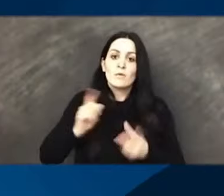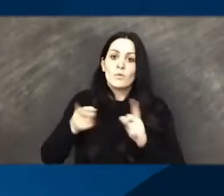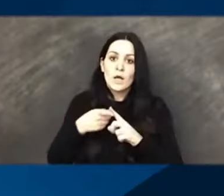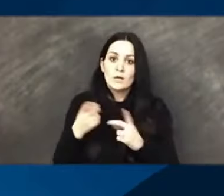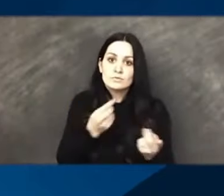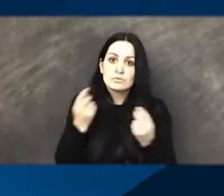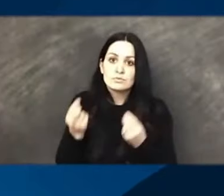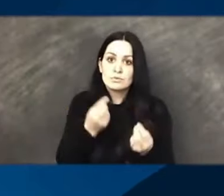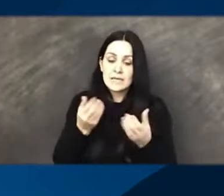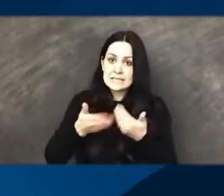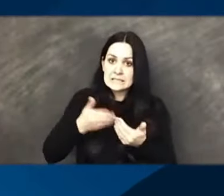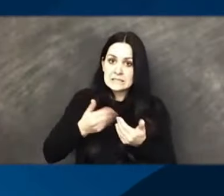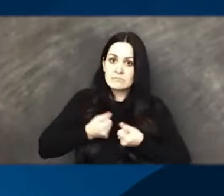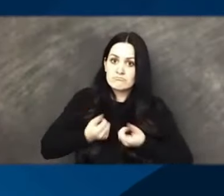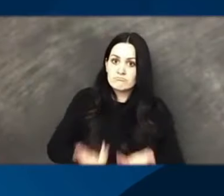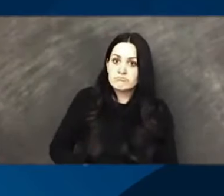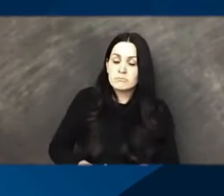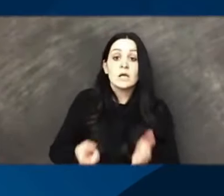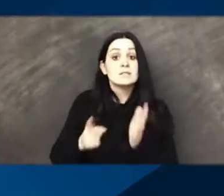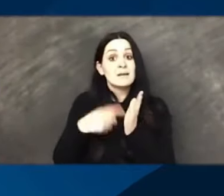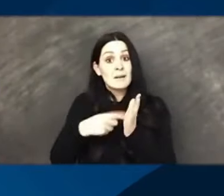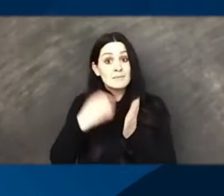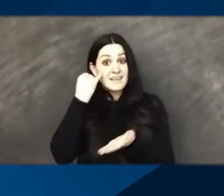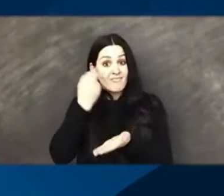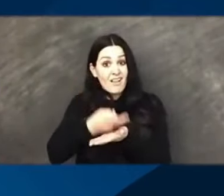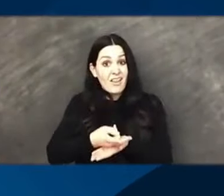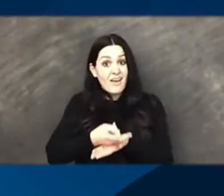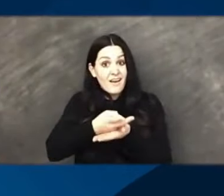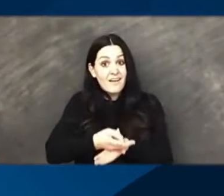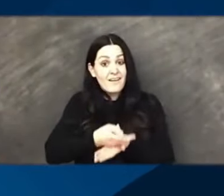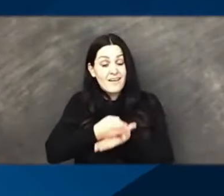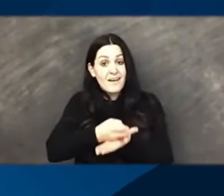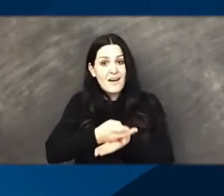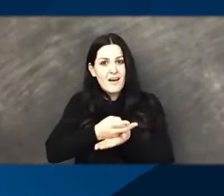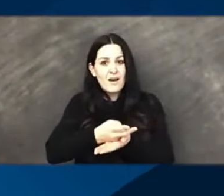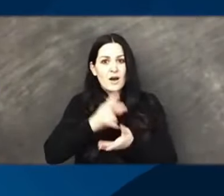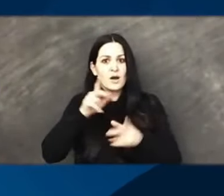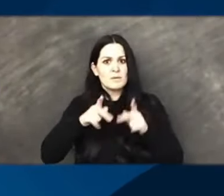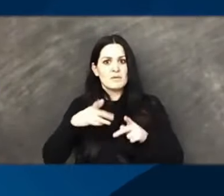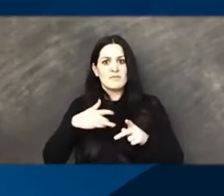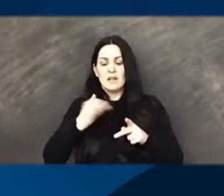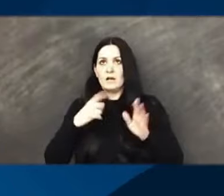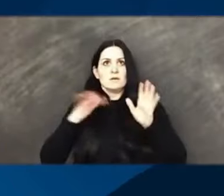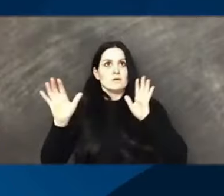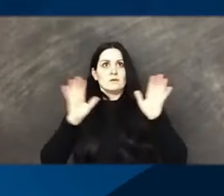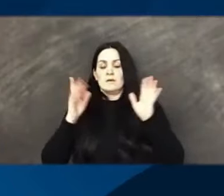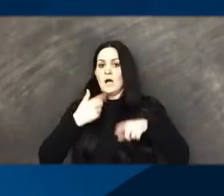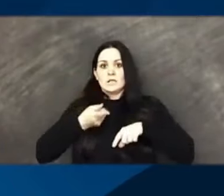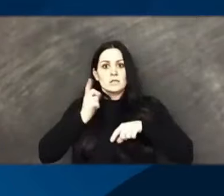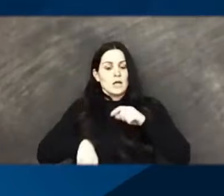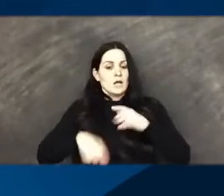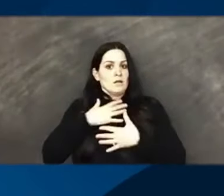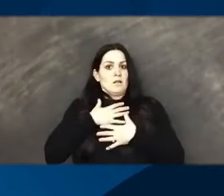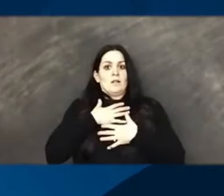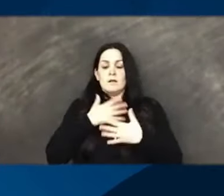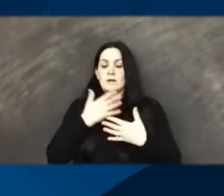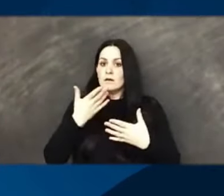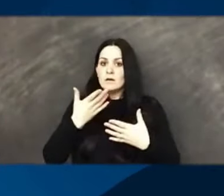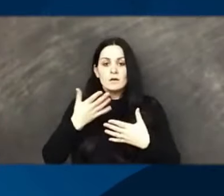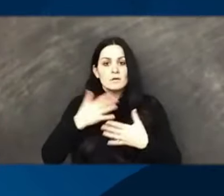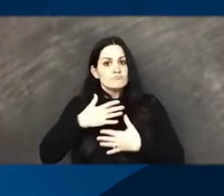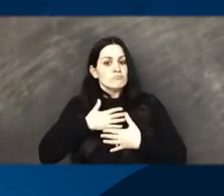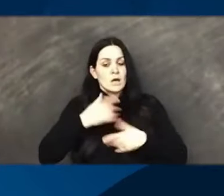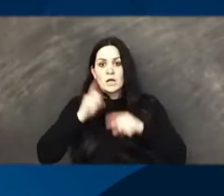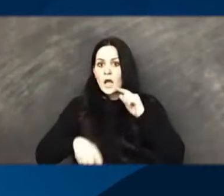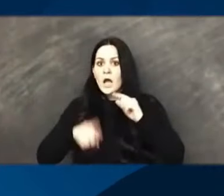fatigue. Sometimes laying down makes people feel like they're smothering and they kind of have to sit up so that they can catch a breath. They may